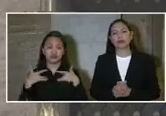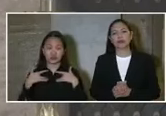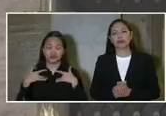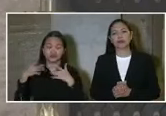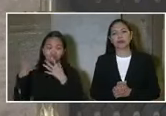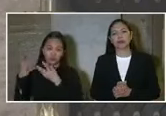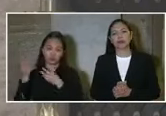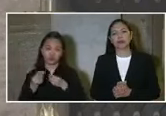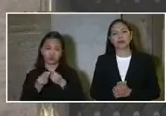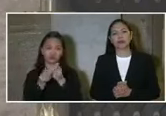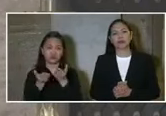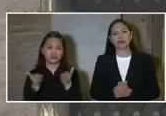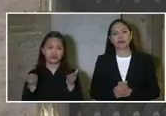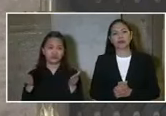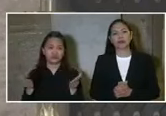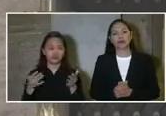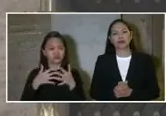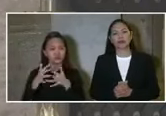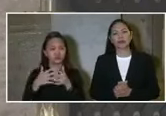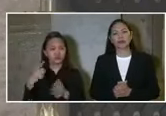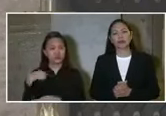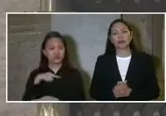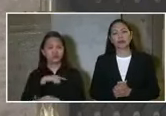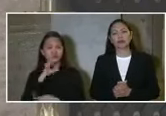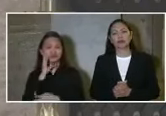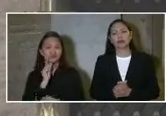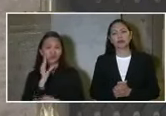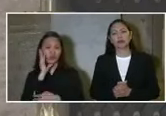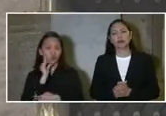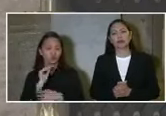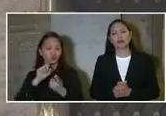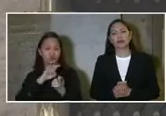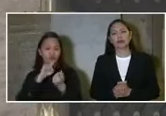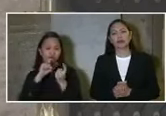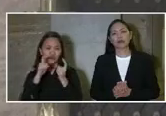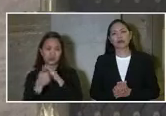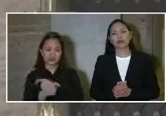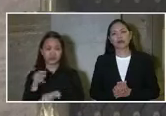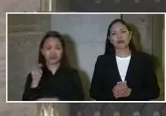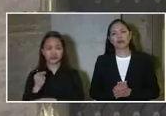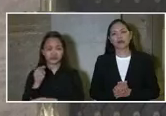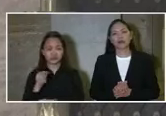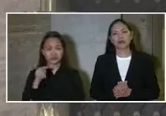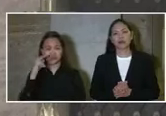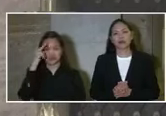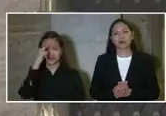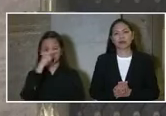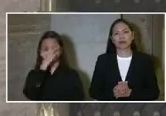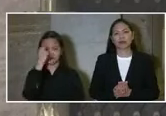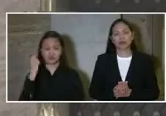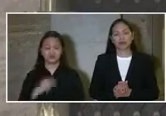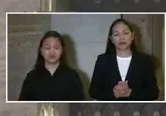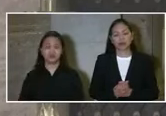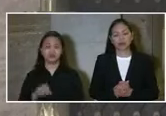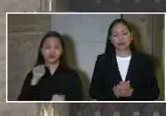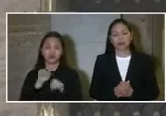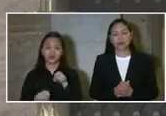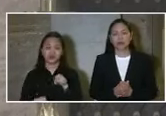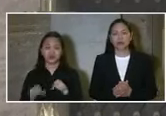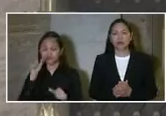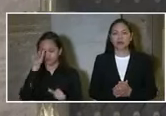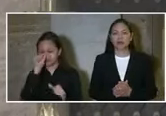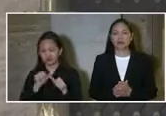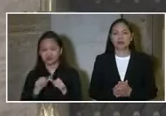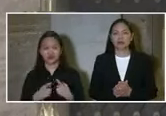to us whenever we undergo that conversion that we need as Christians. And so let us acknowledge